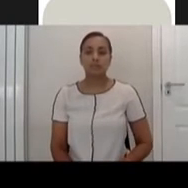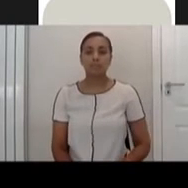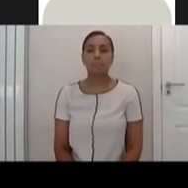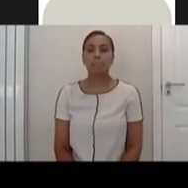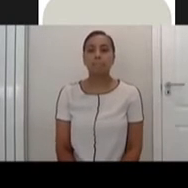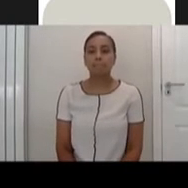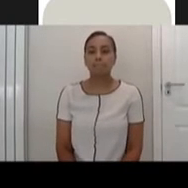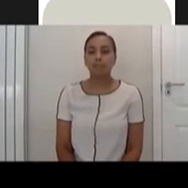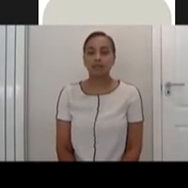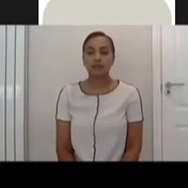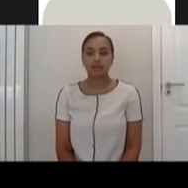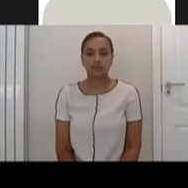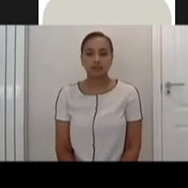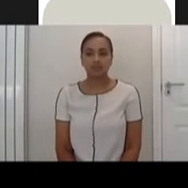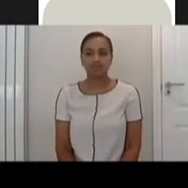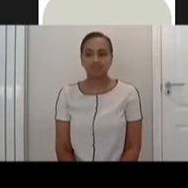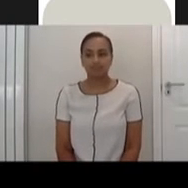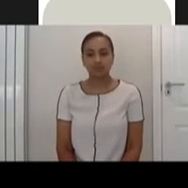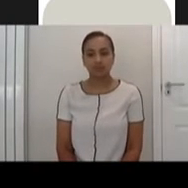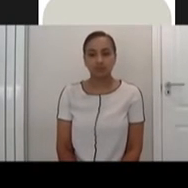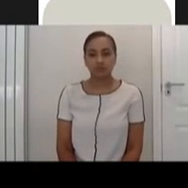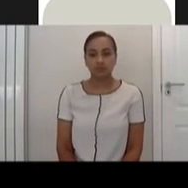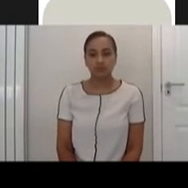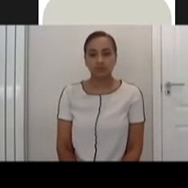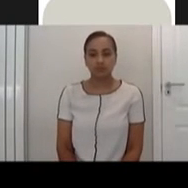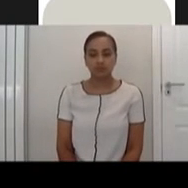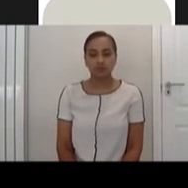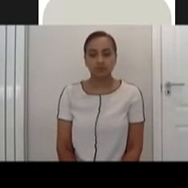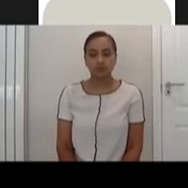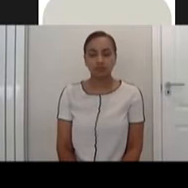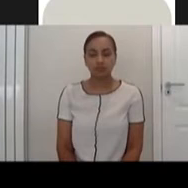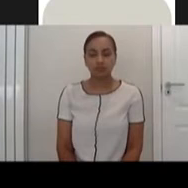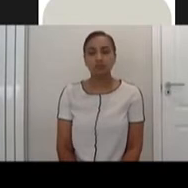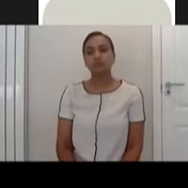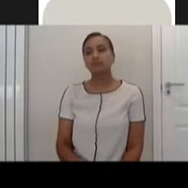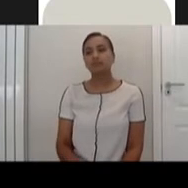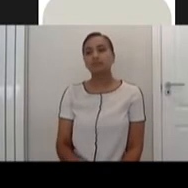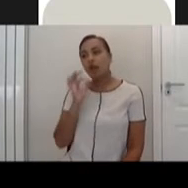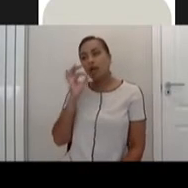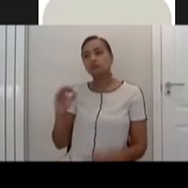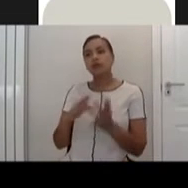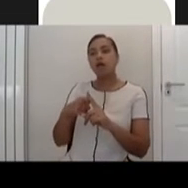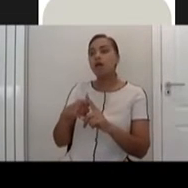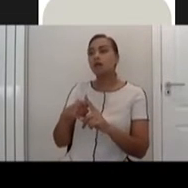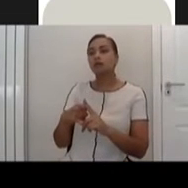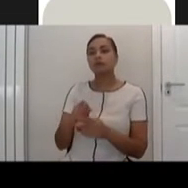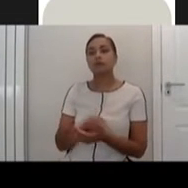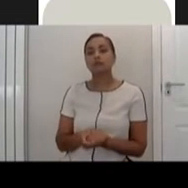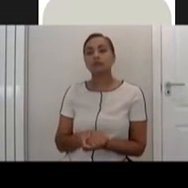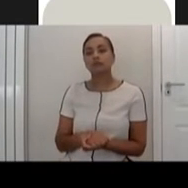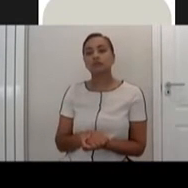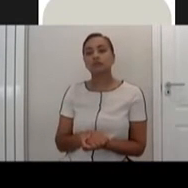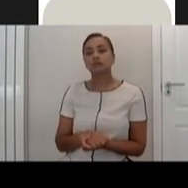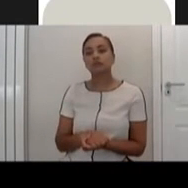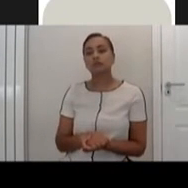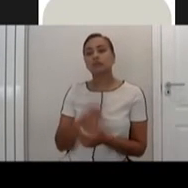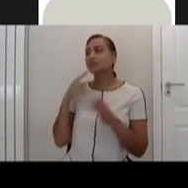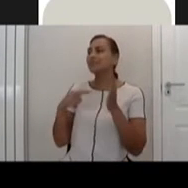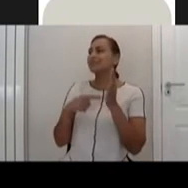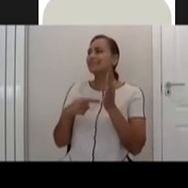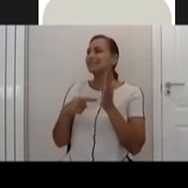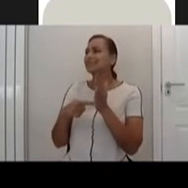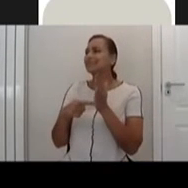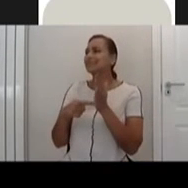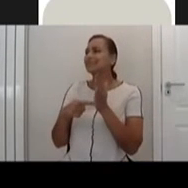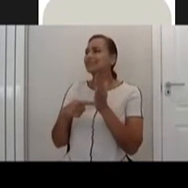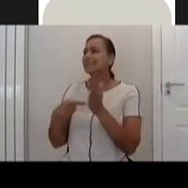the next set of questions. So Mark, I think this is for you. We've got Enfield's, is it test, track and trace, or